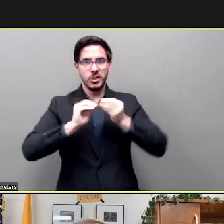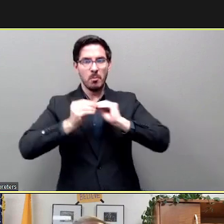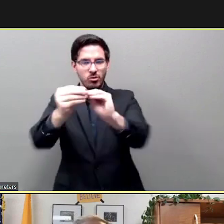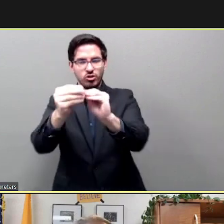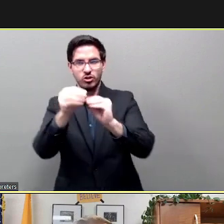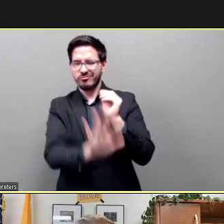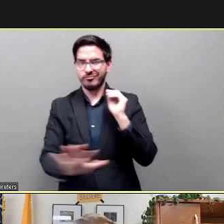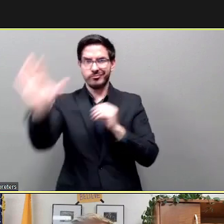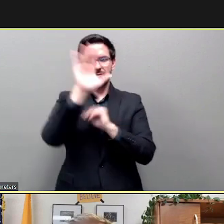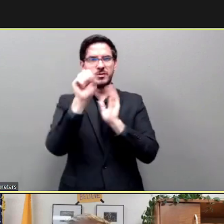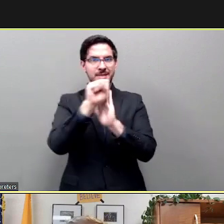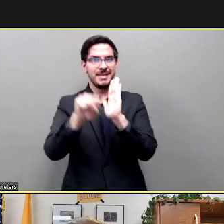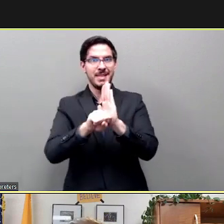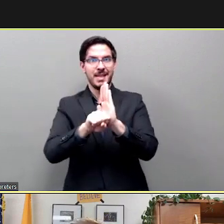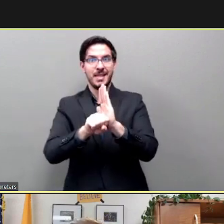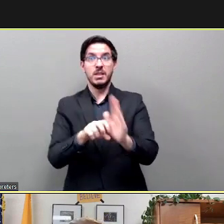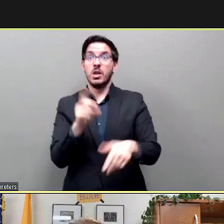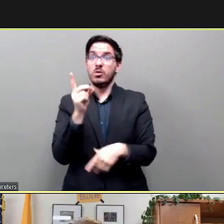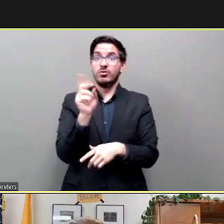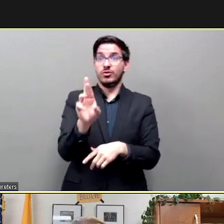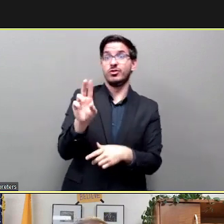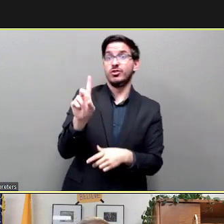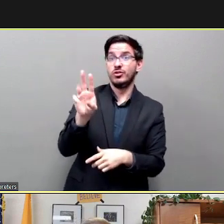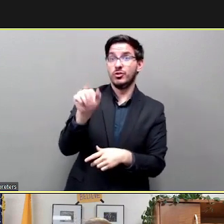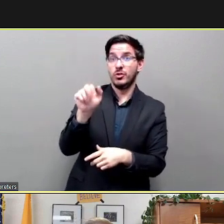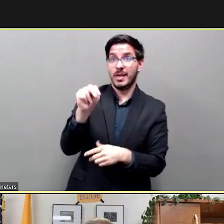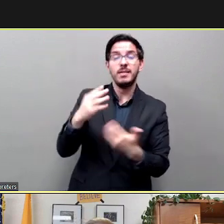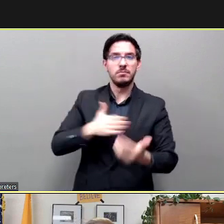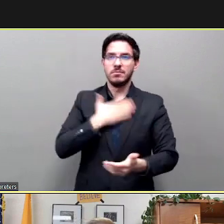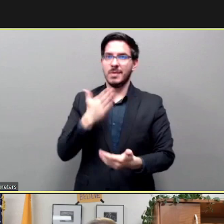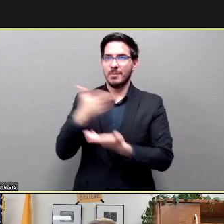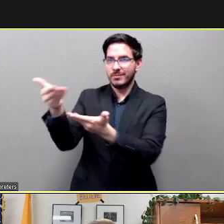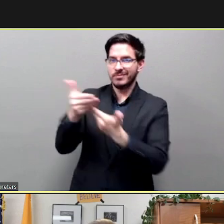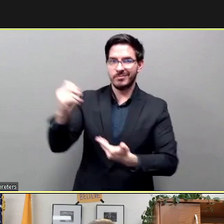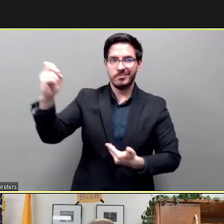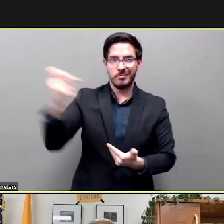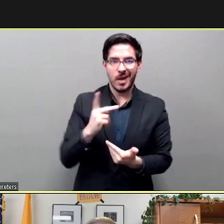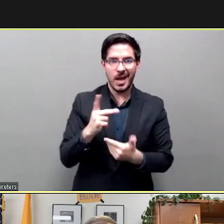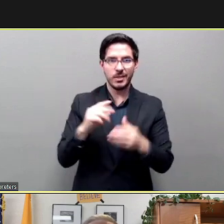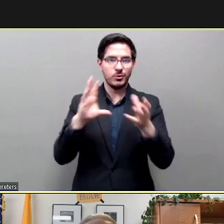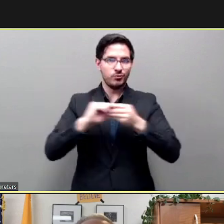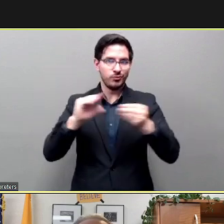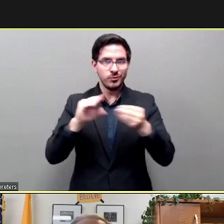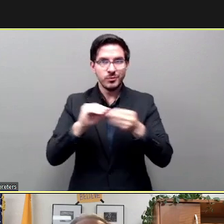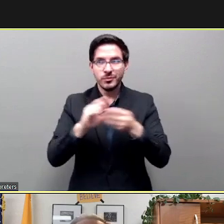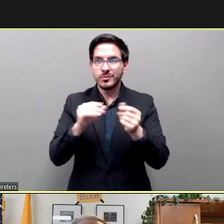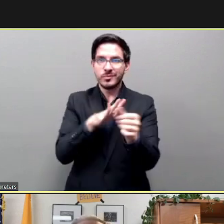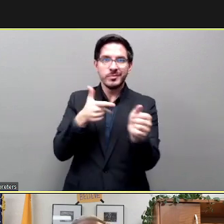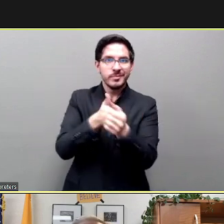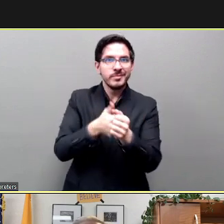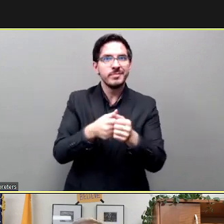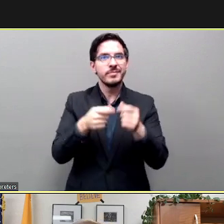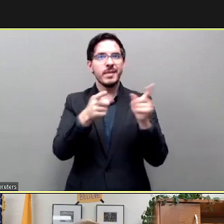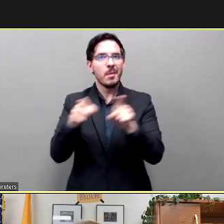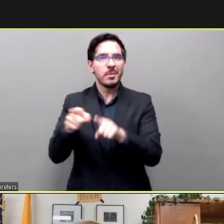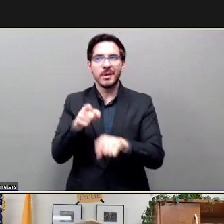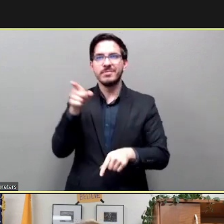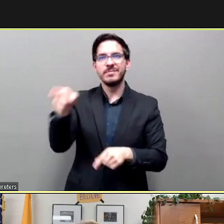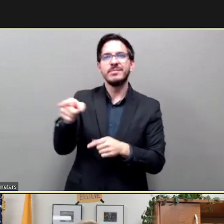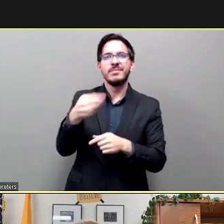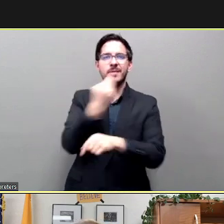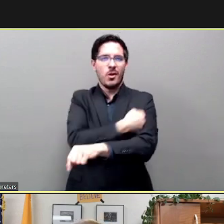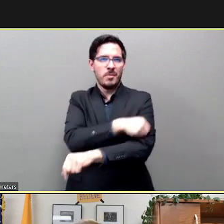And Dr. Duran, we're really delighted to have her back today and update us on what's going on in our inpatient